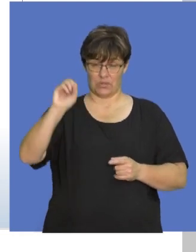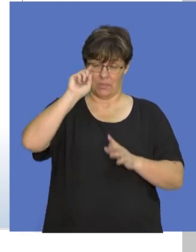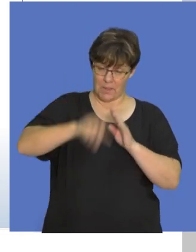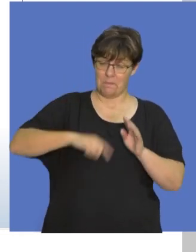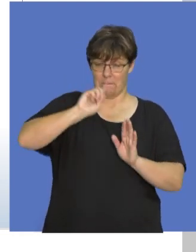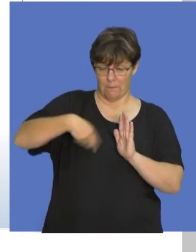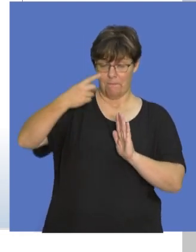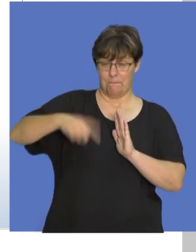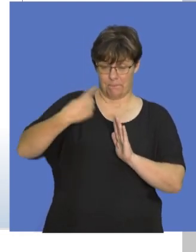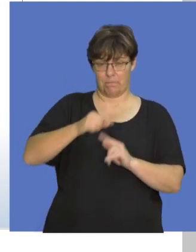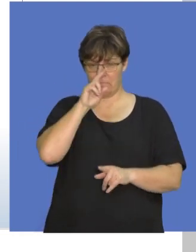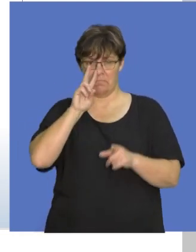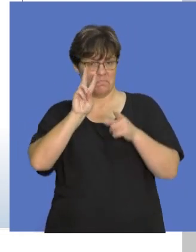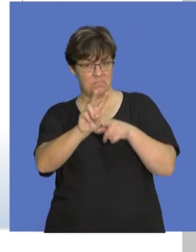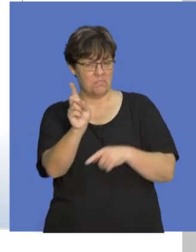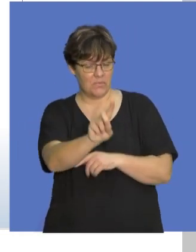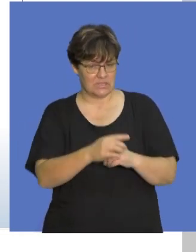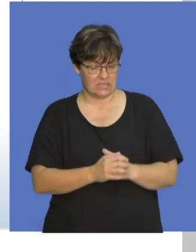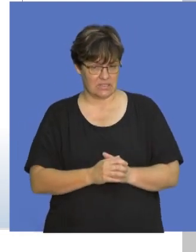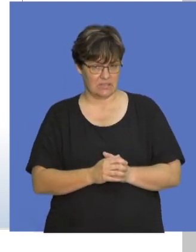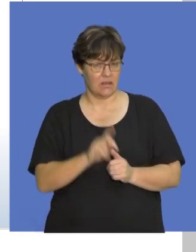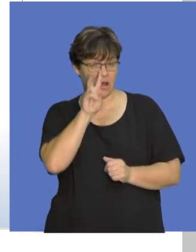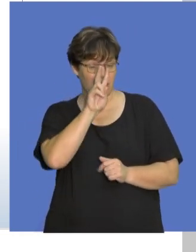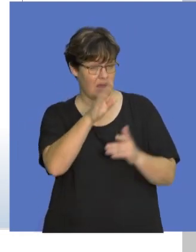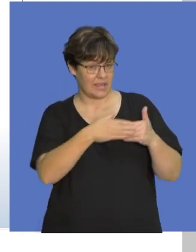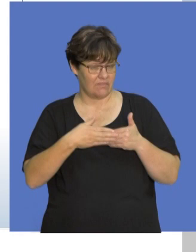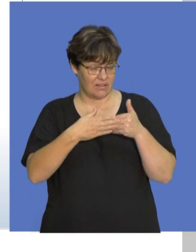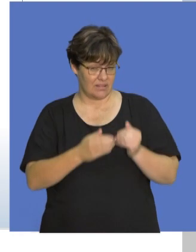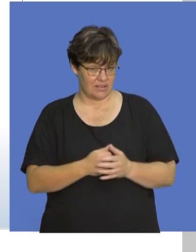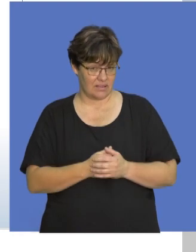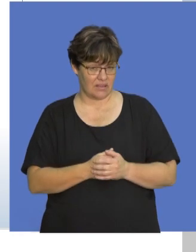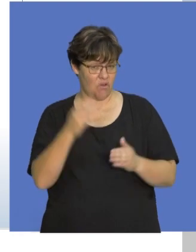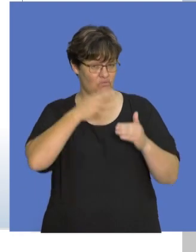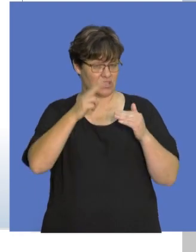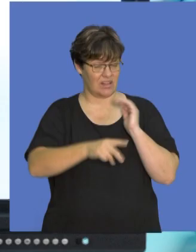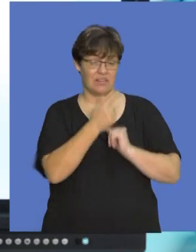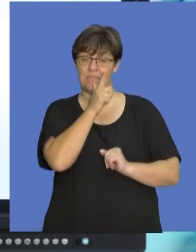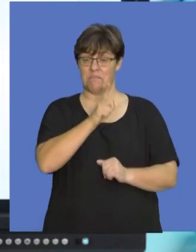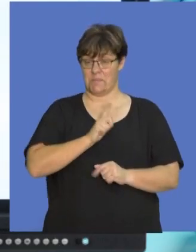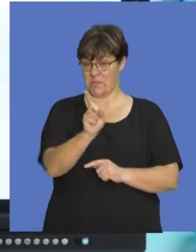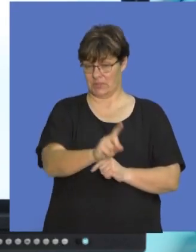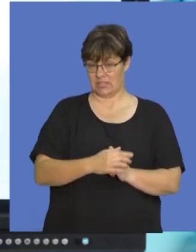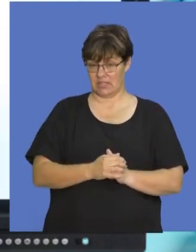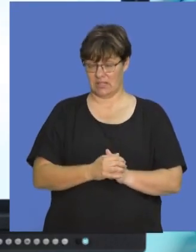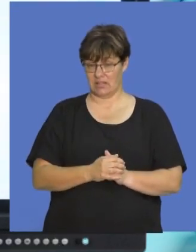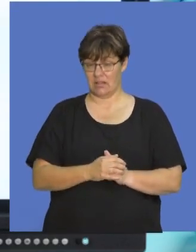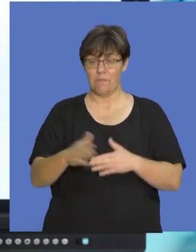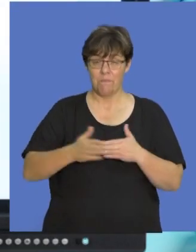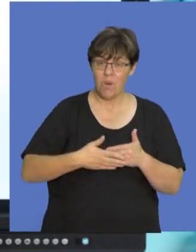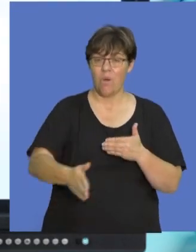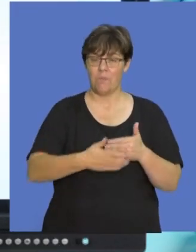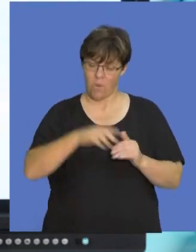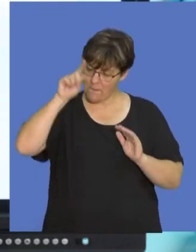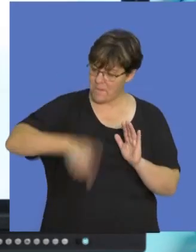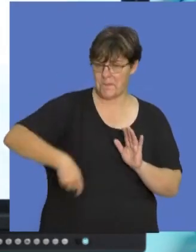done 100 spins. And what do you notice? Look carefully at these results, because